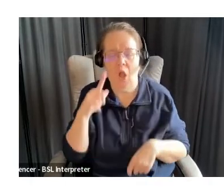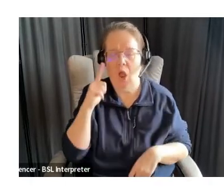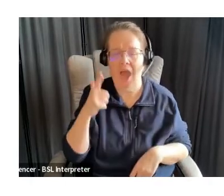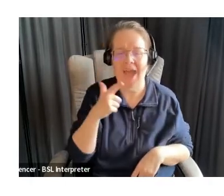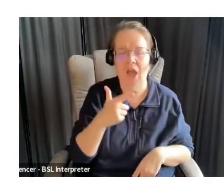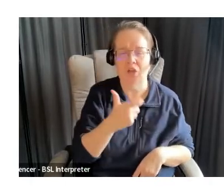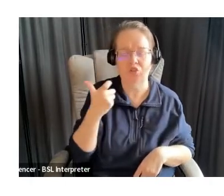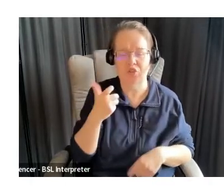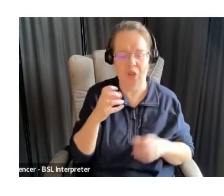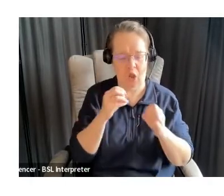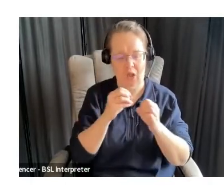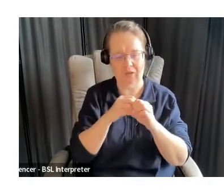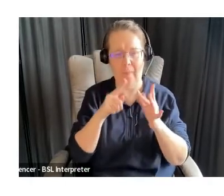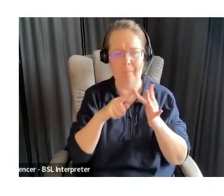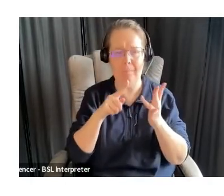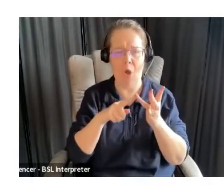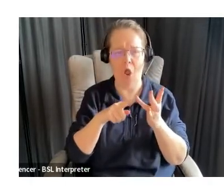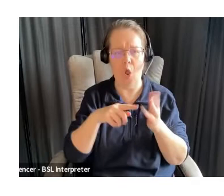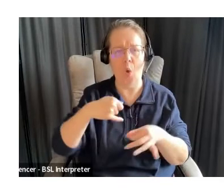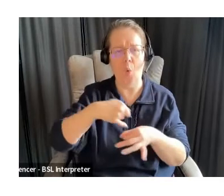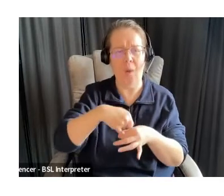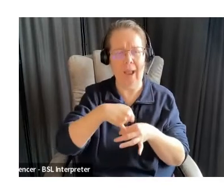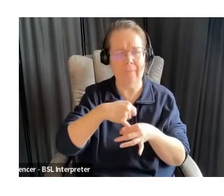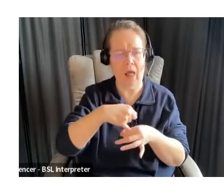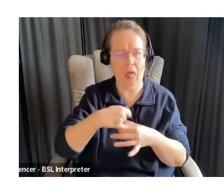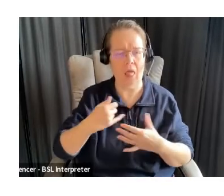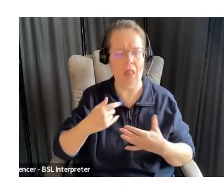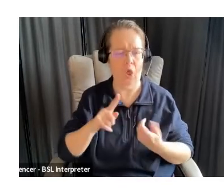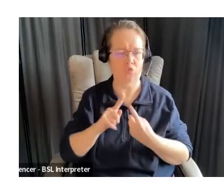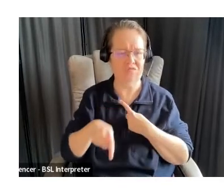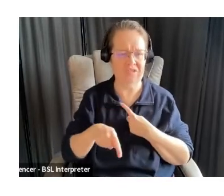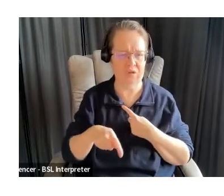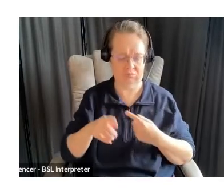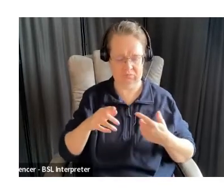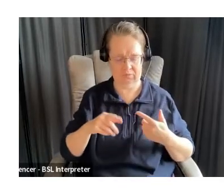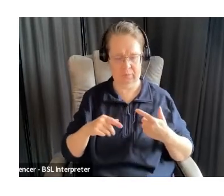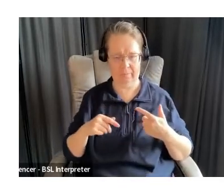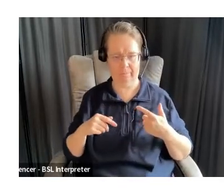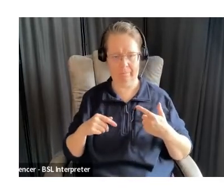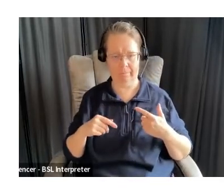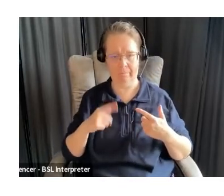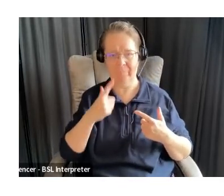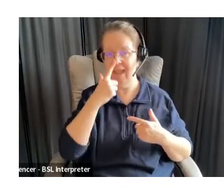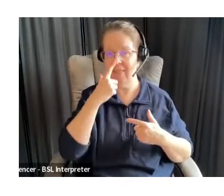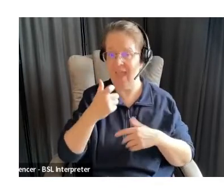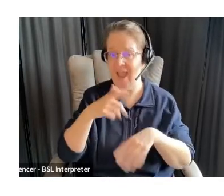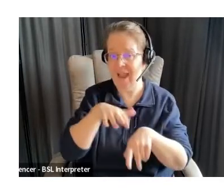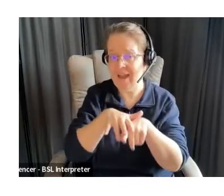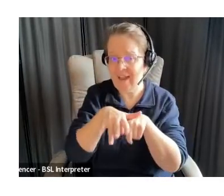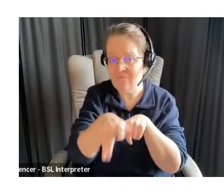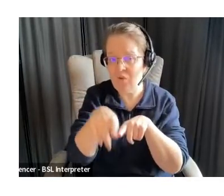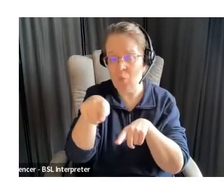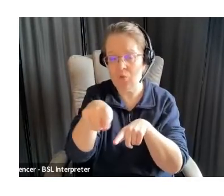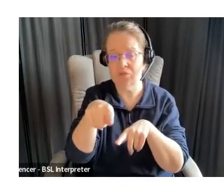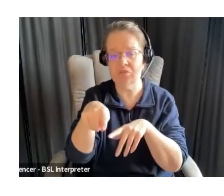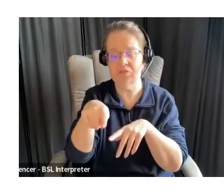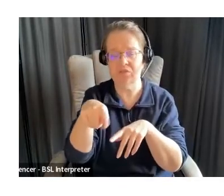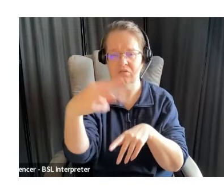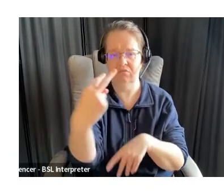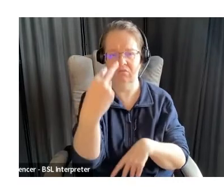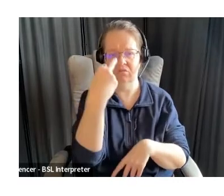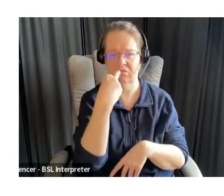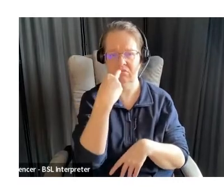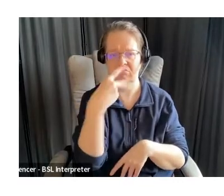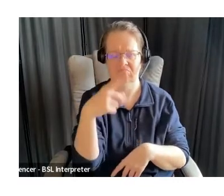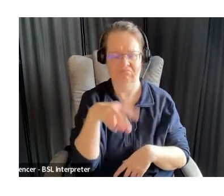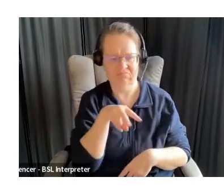called a biochemical response in the interview, and that can affect the impression of